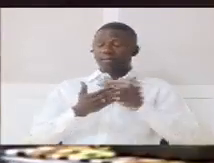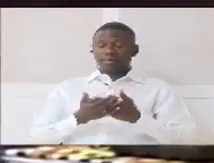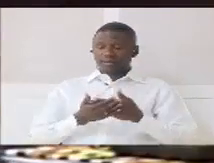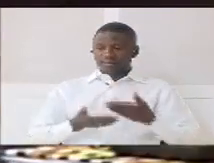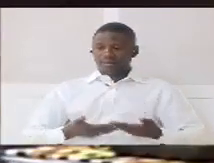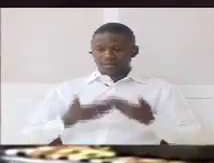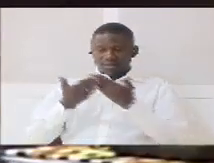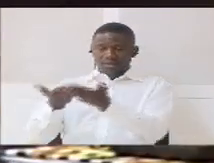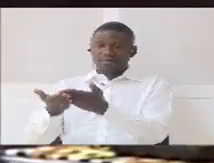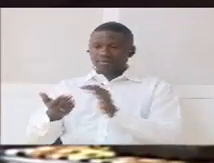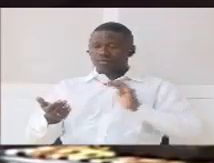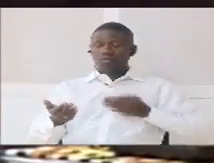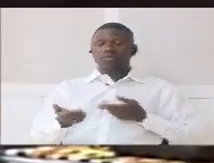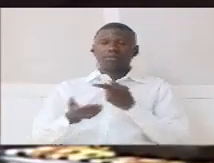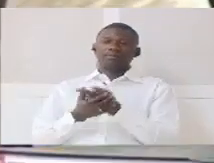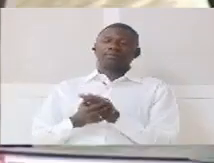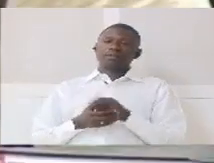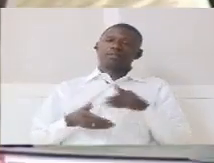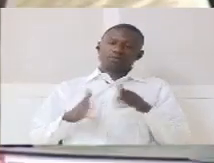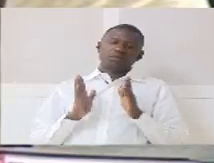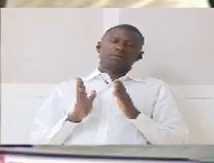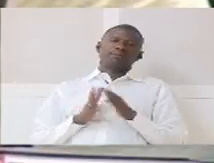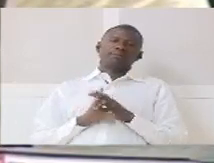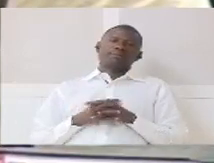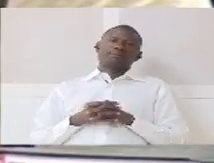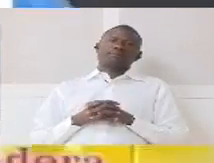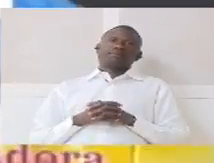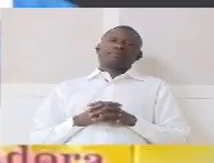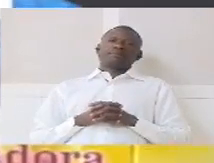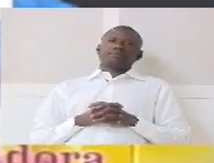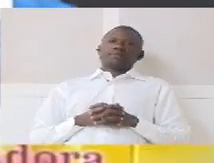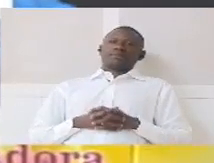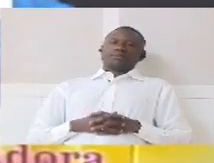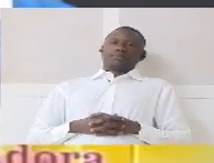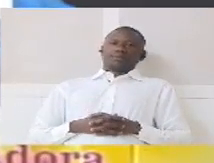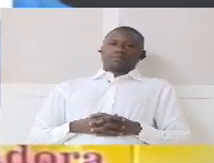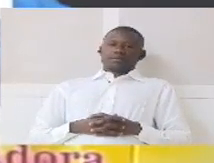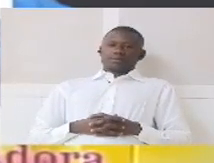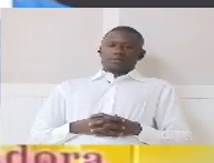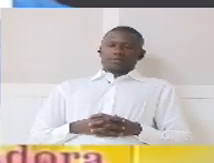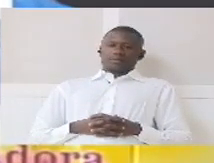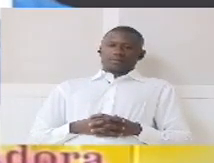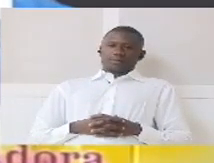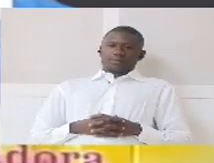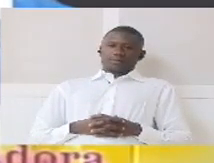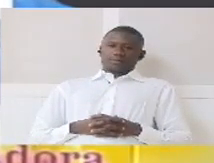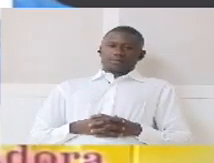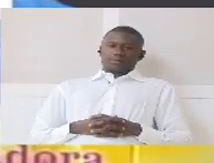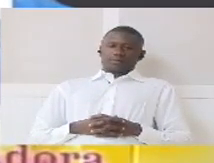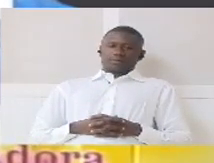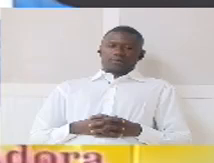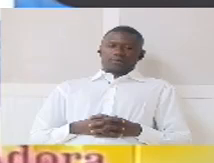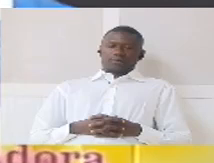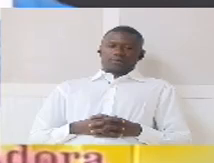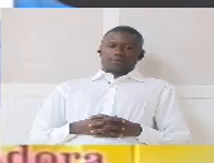put on a plate and taken to system them. That's the system in the prison. Yeah, mira wole mati na nyim beri beri nin kol bebe ke kam because ke wol